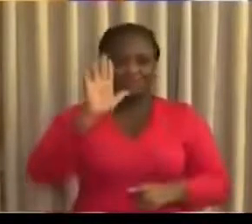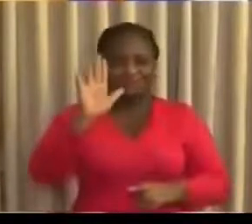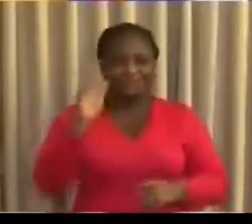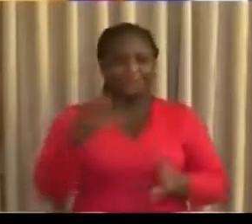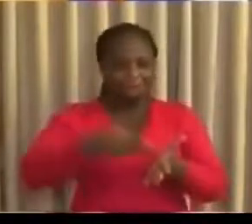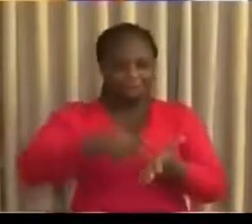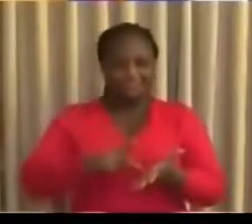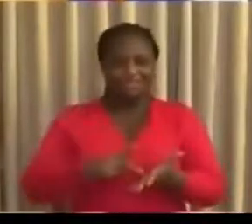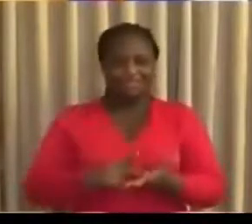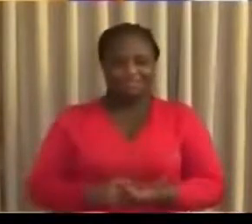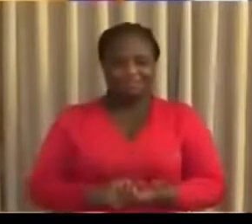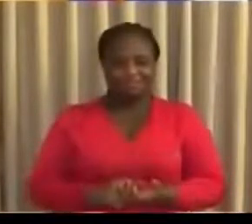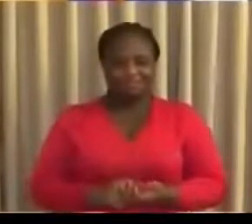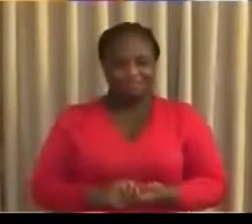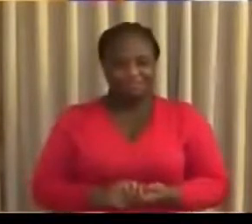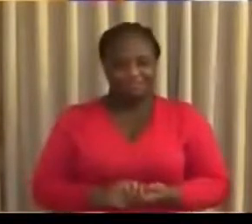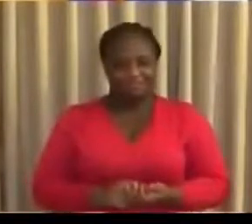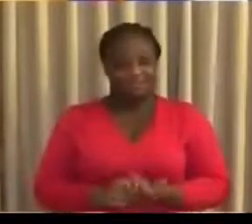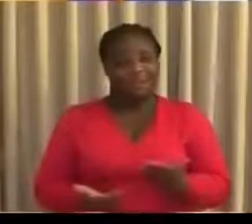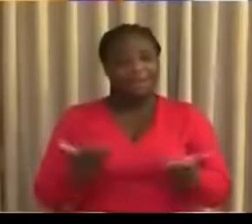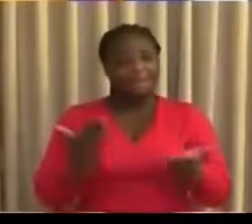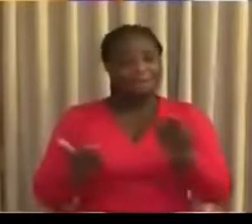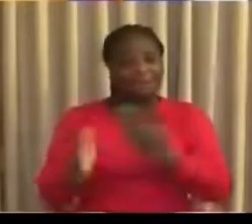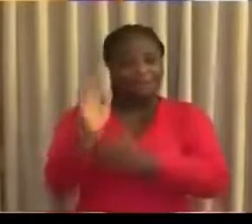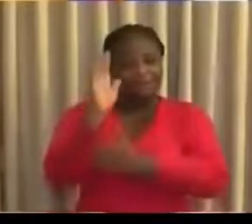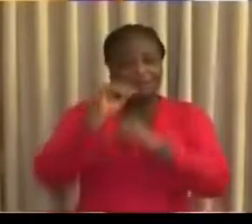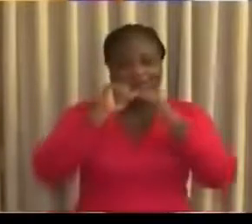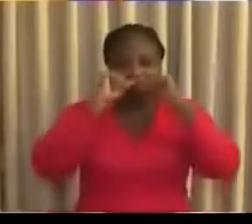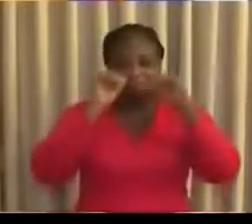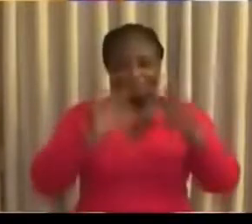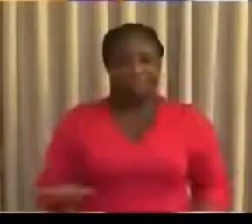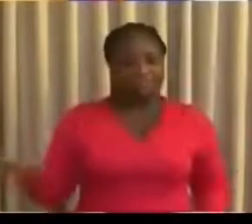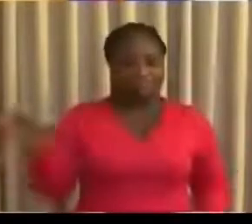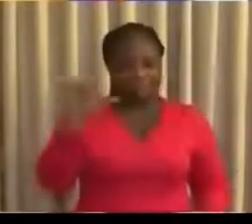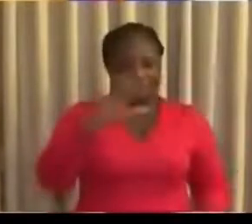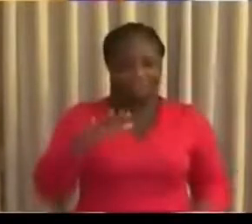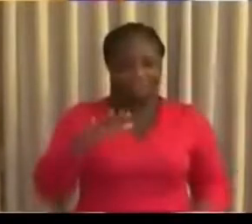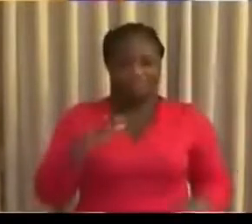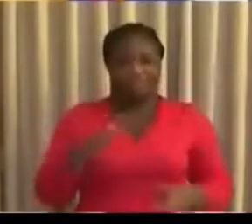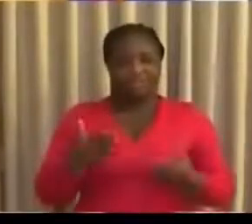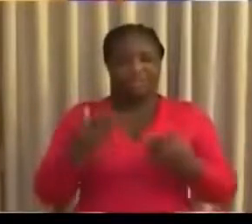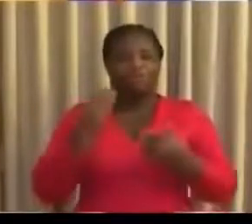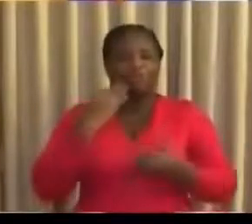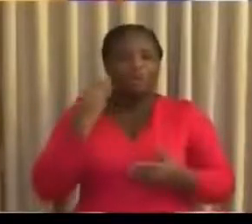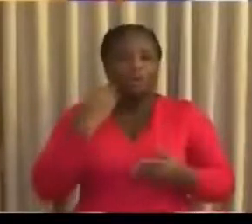May God bless us all and our homeland Ghana and